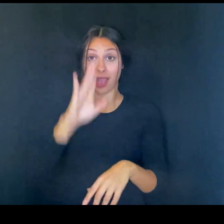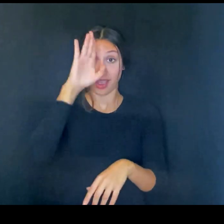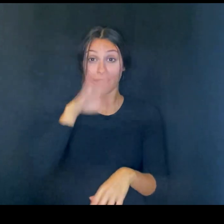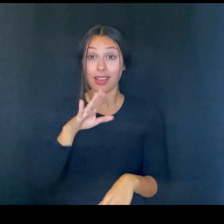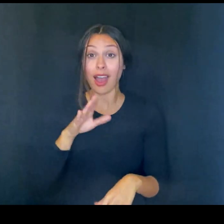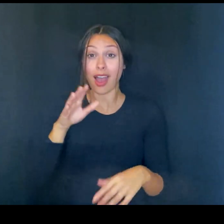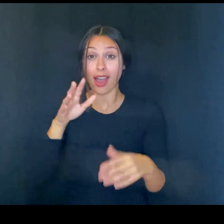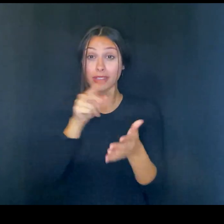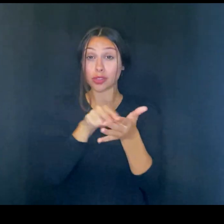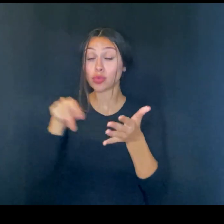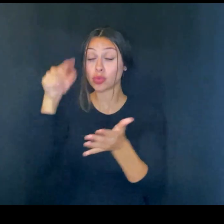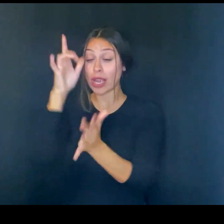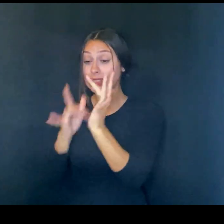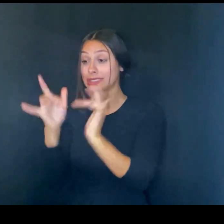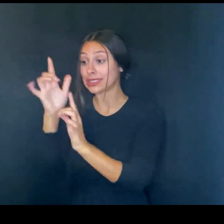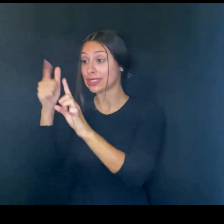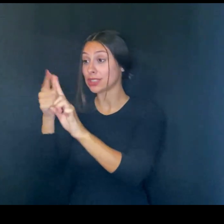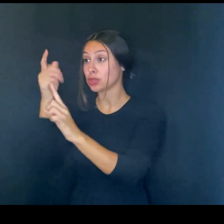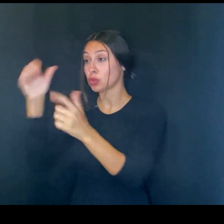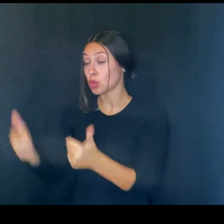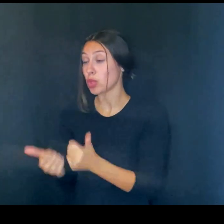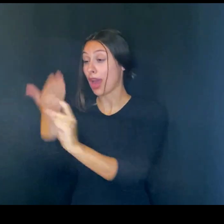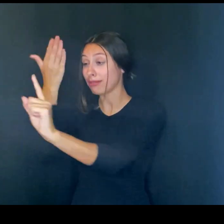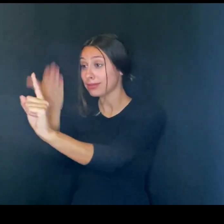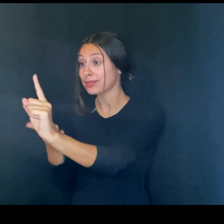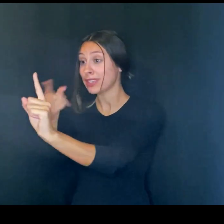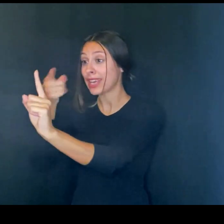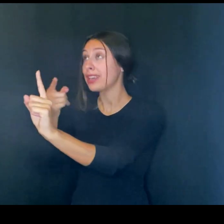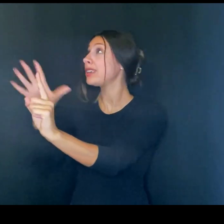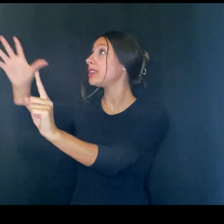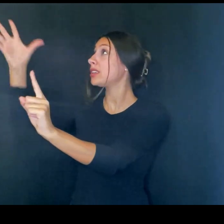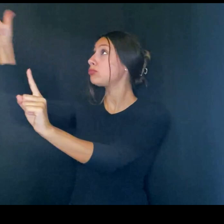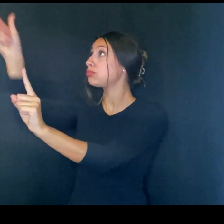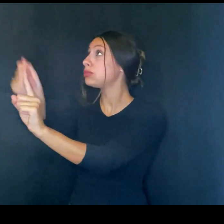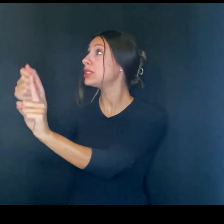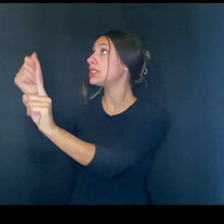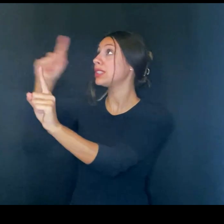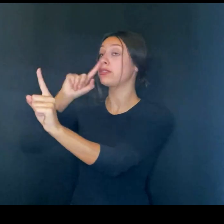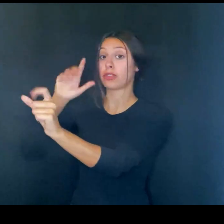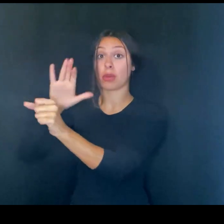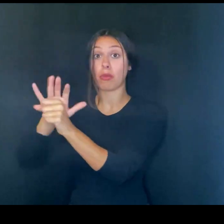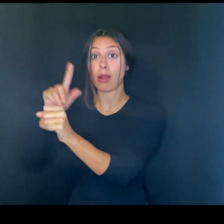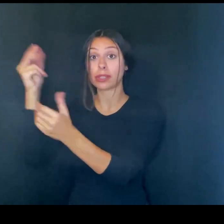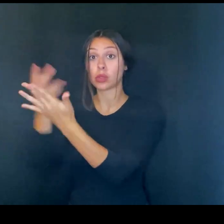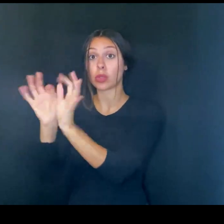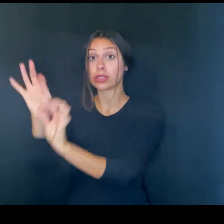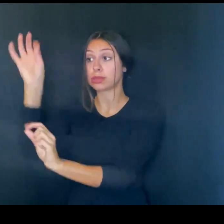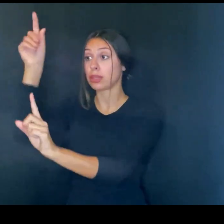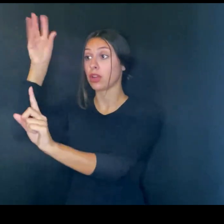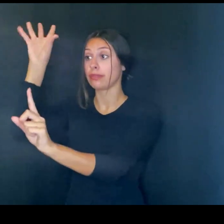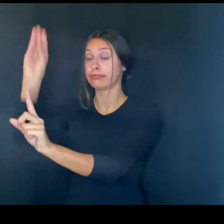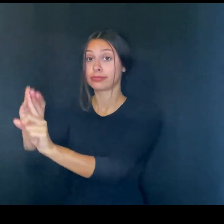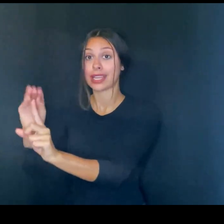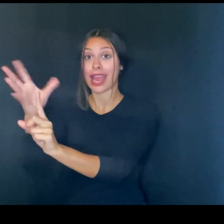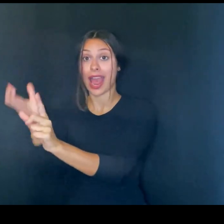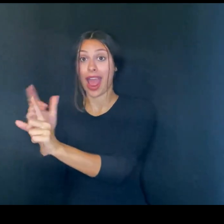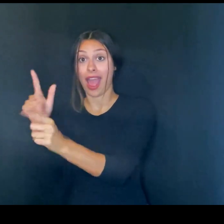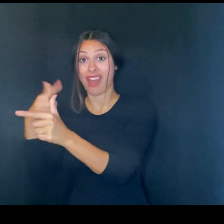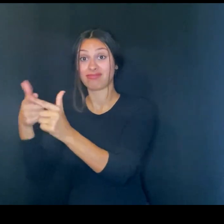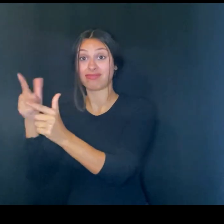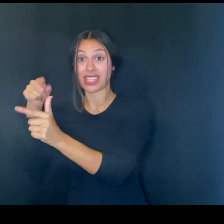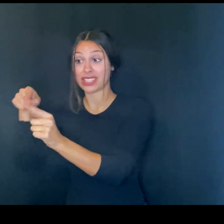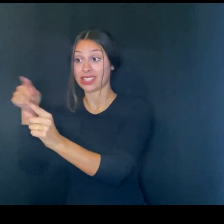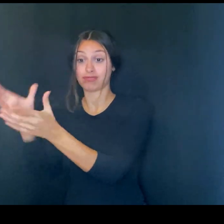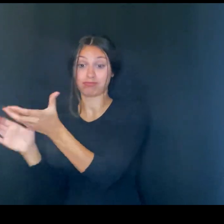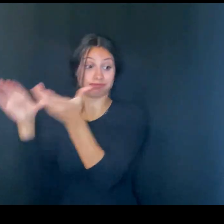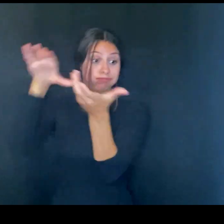has raised Jesus to life. Jesus received from the Father the promised Holy Spirit and has poured him out on